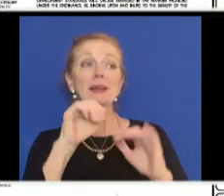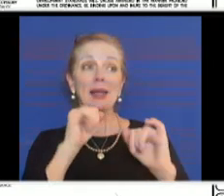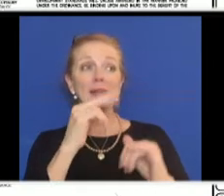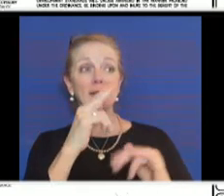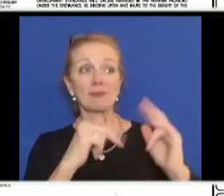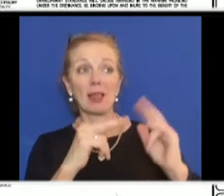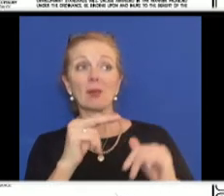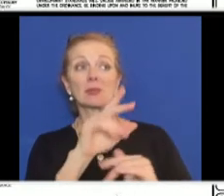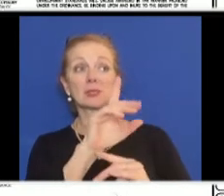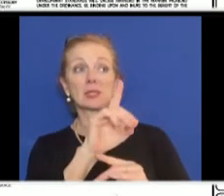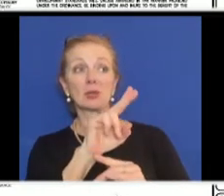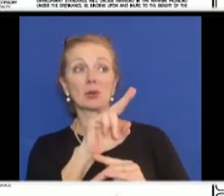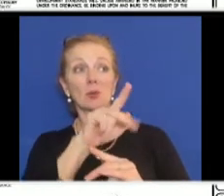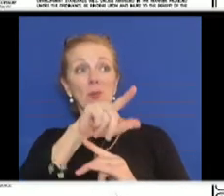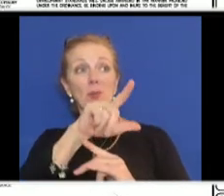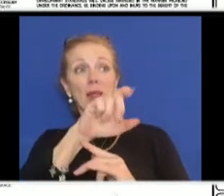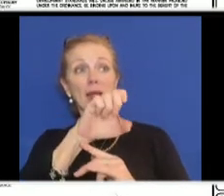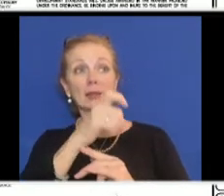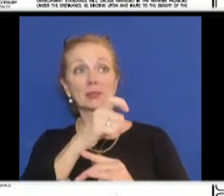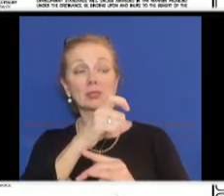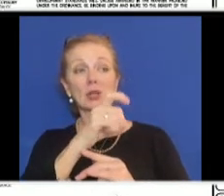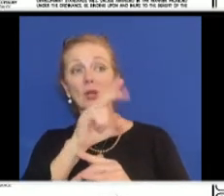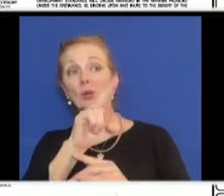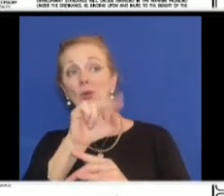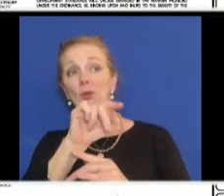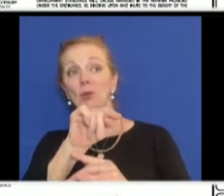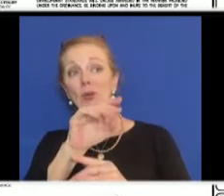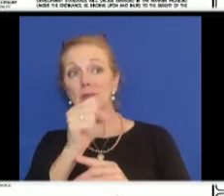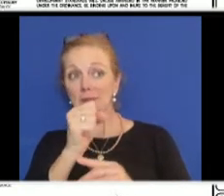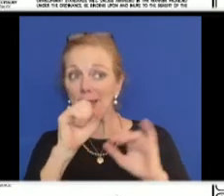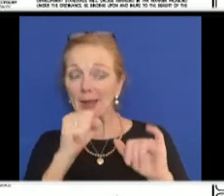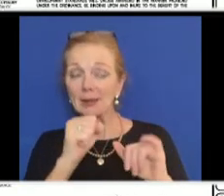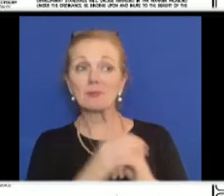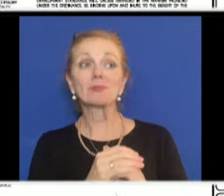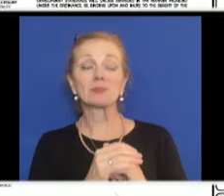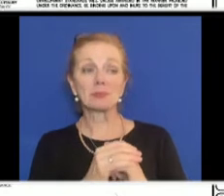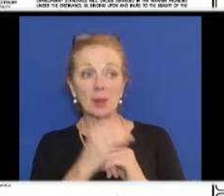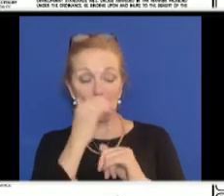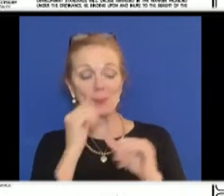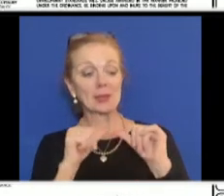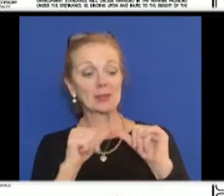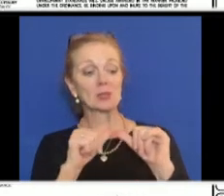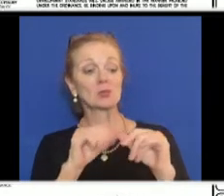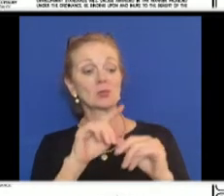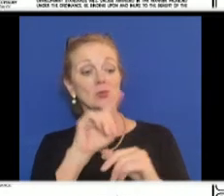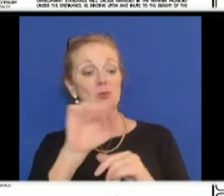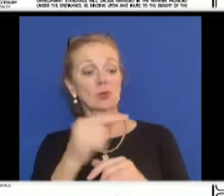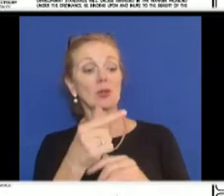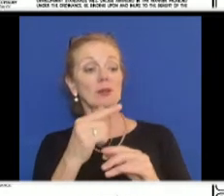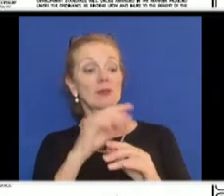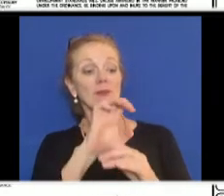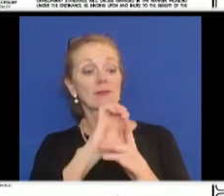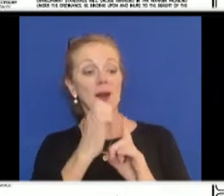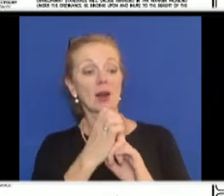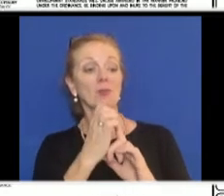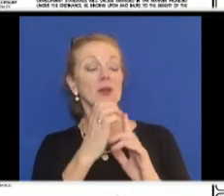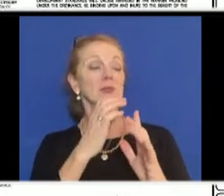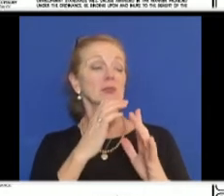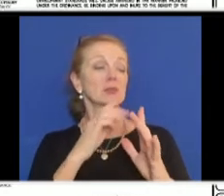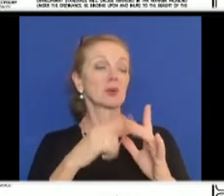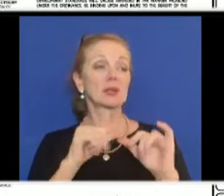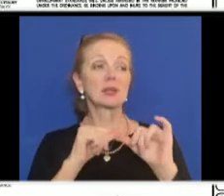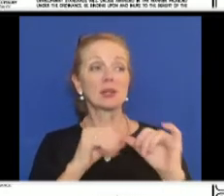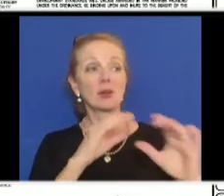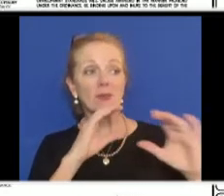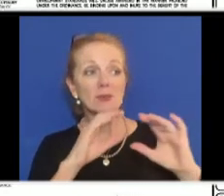one of the positives is we're still in a conditional zoning environment so we can continue to have conversations with you all as well as the neighborhood